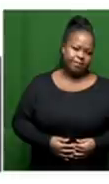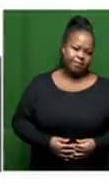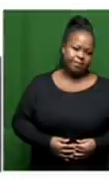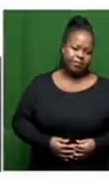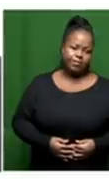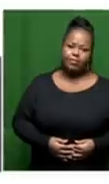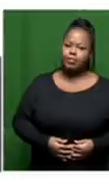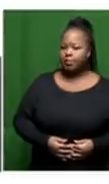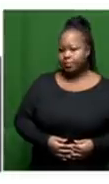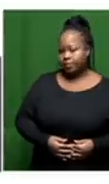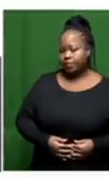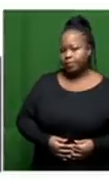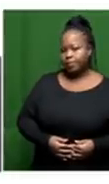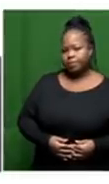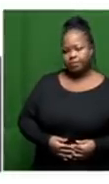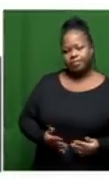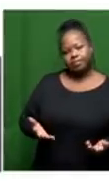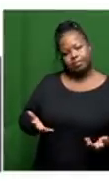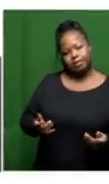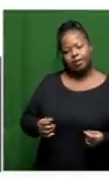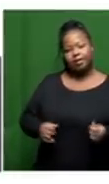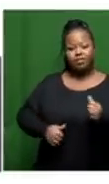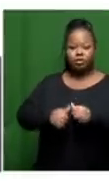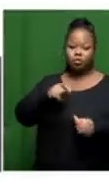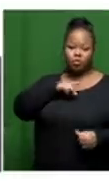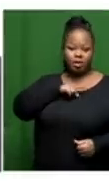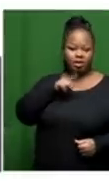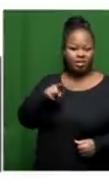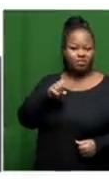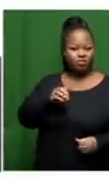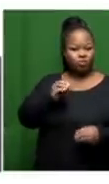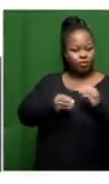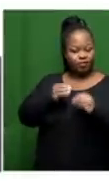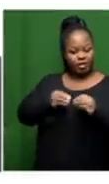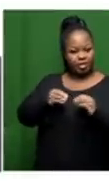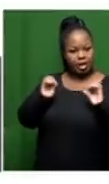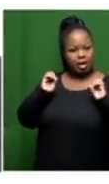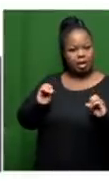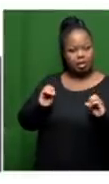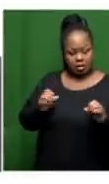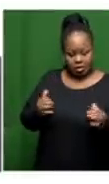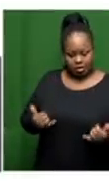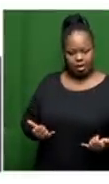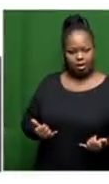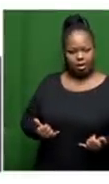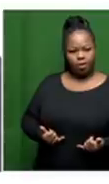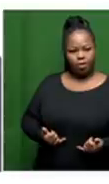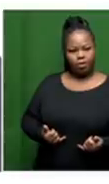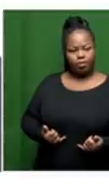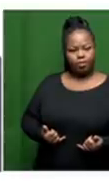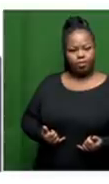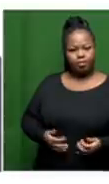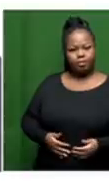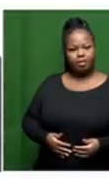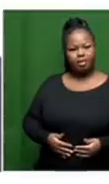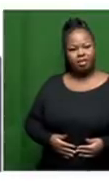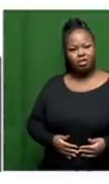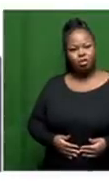First of all, a quick one is that if you don't do repairs now, or maintenance, not repairs,